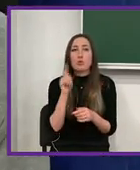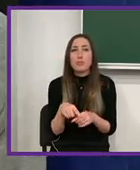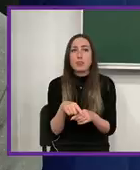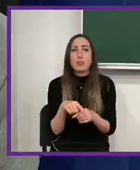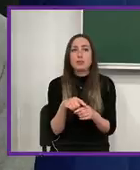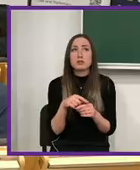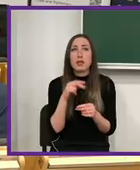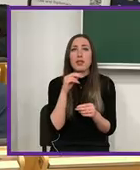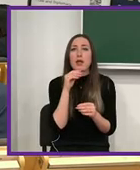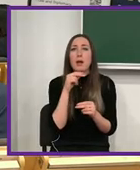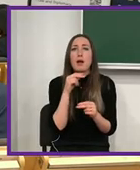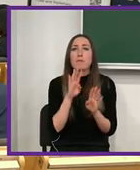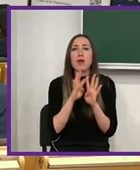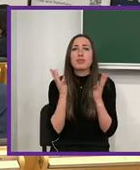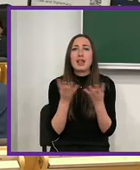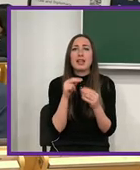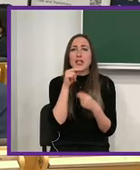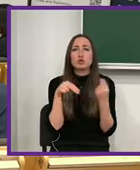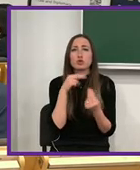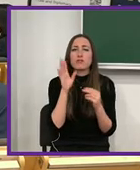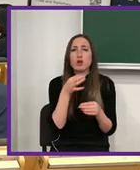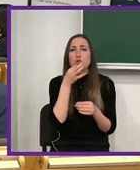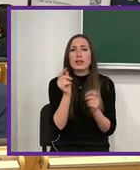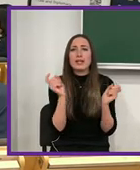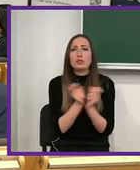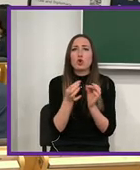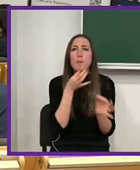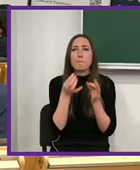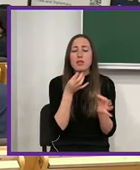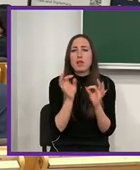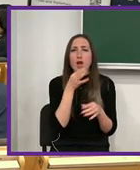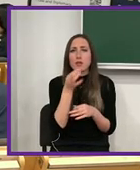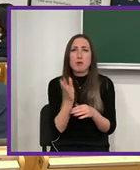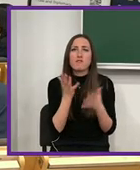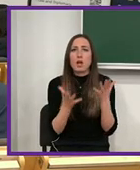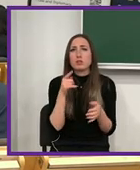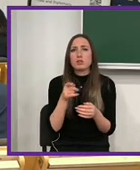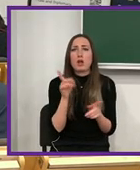in the context maybe of a general discussion with the audience, because we should have a little time for that too.